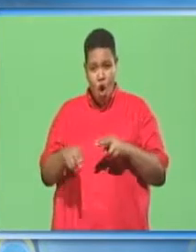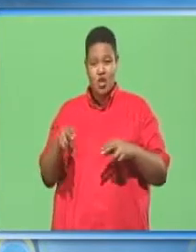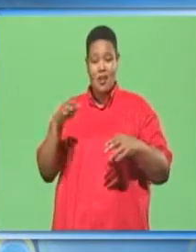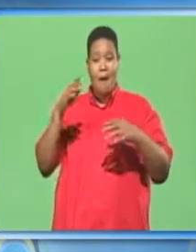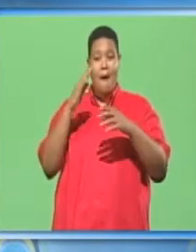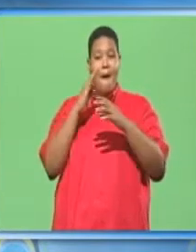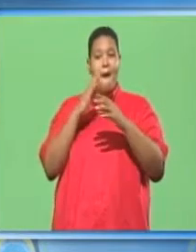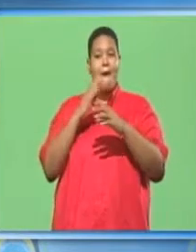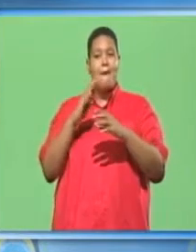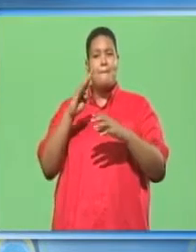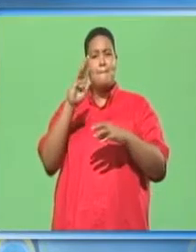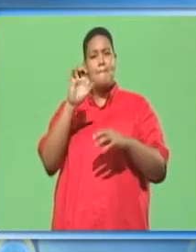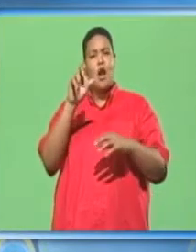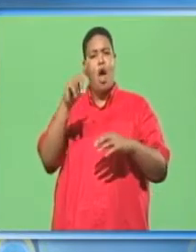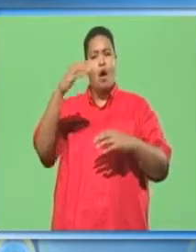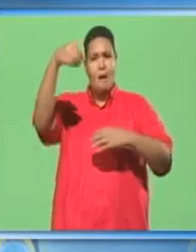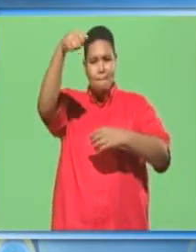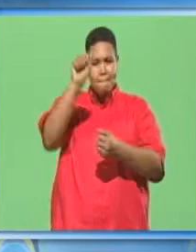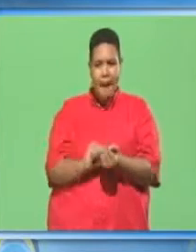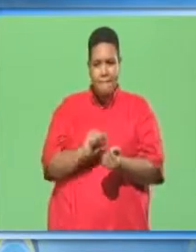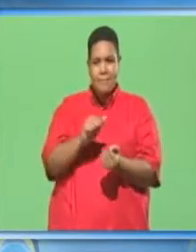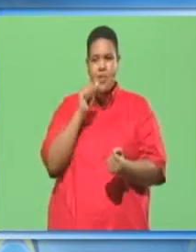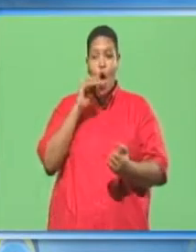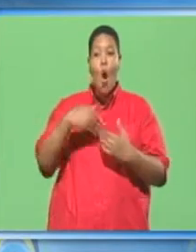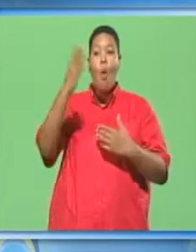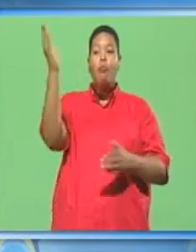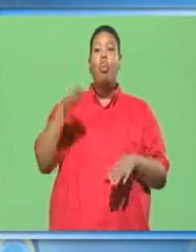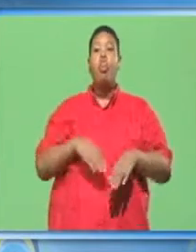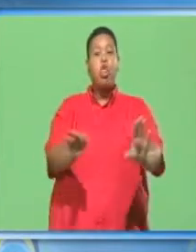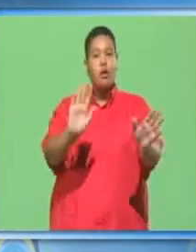guard is down before use.